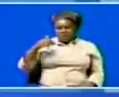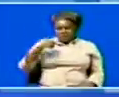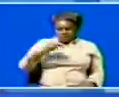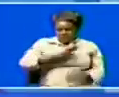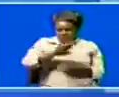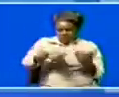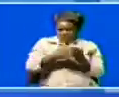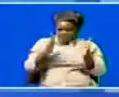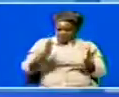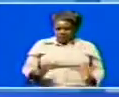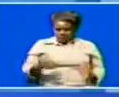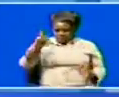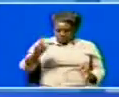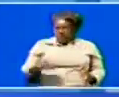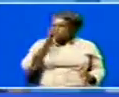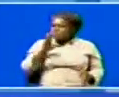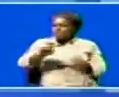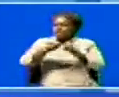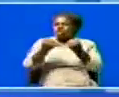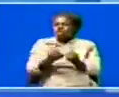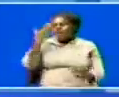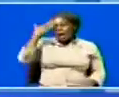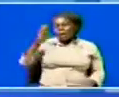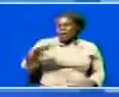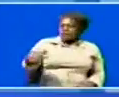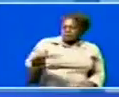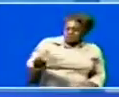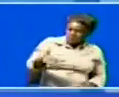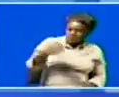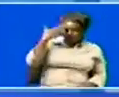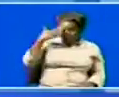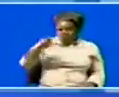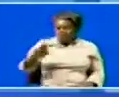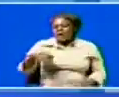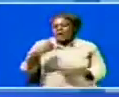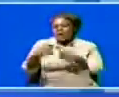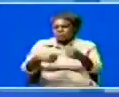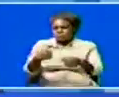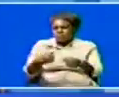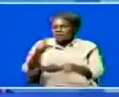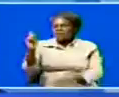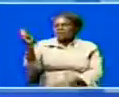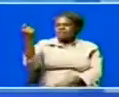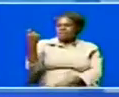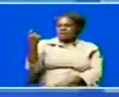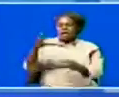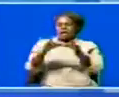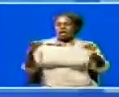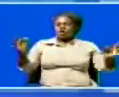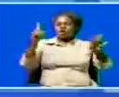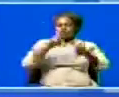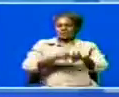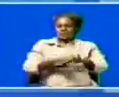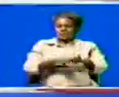every citizen should be socially aware. You should be aware about your environment and about the things that are going on. Mm-hmm. Kenya, for a long time,